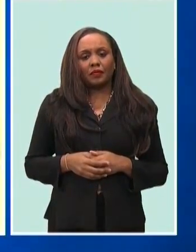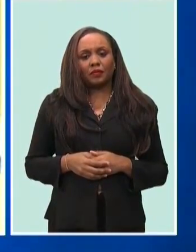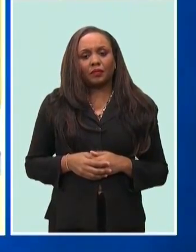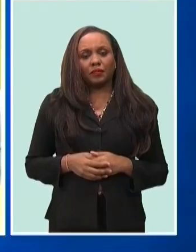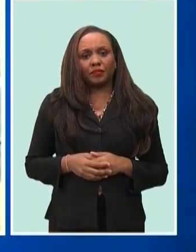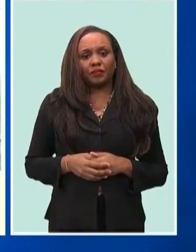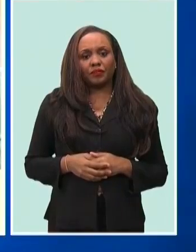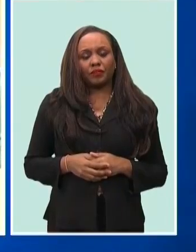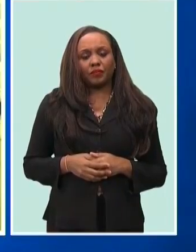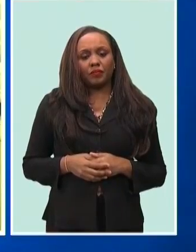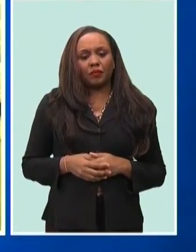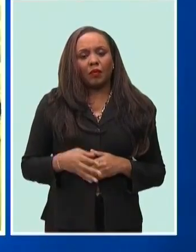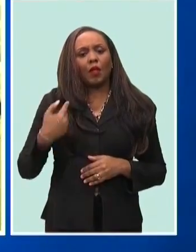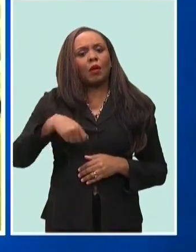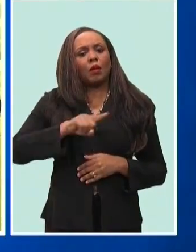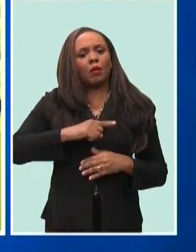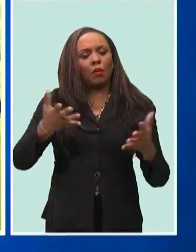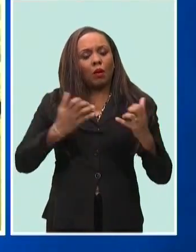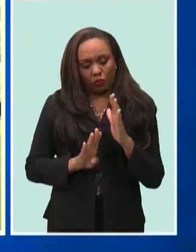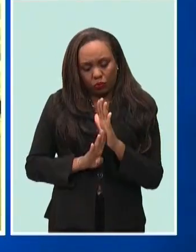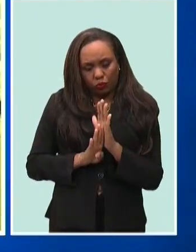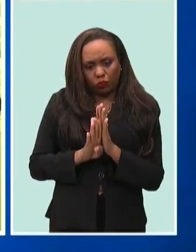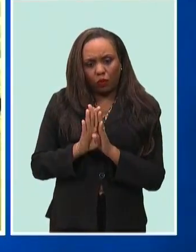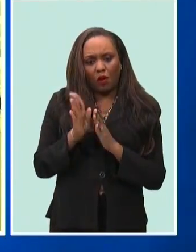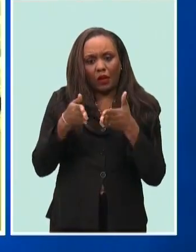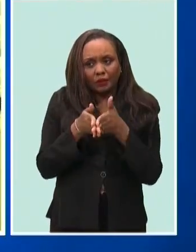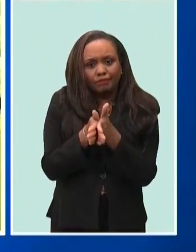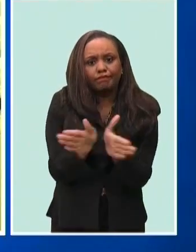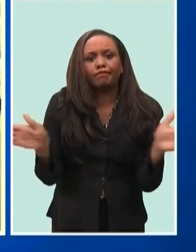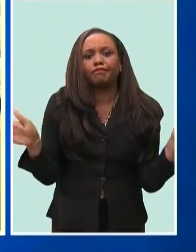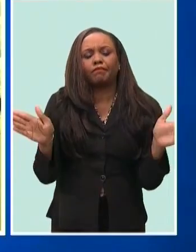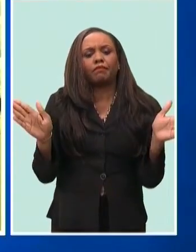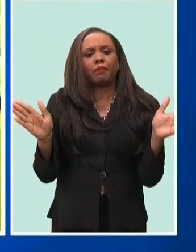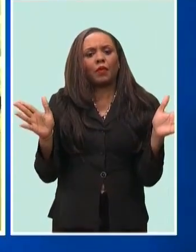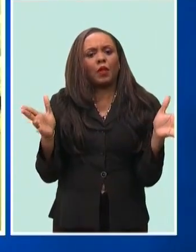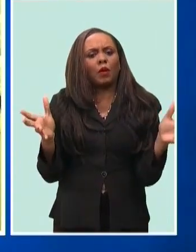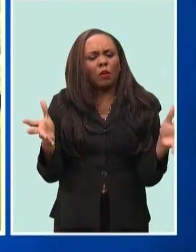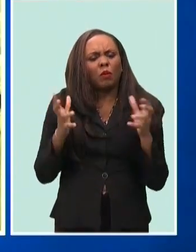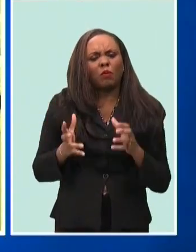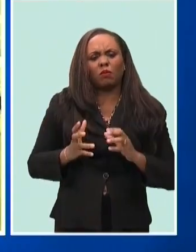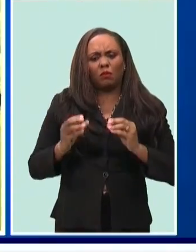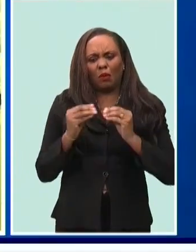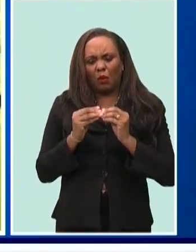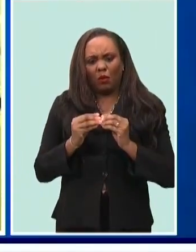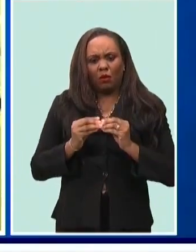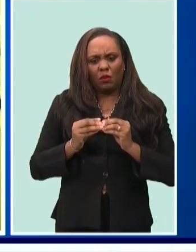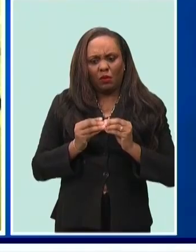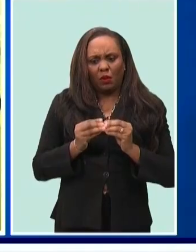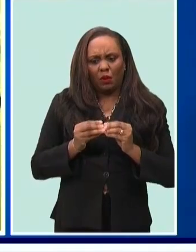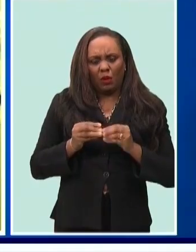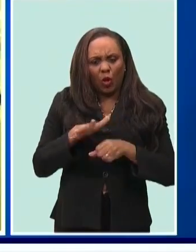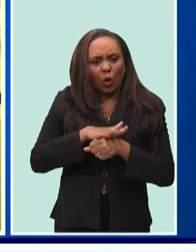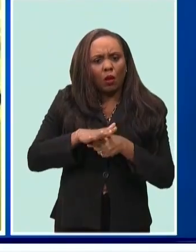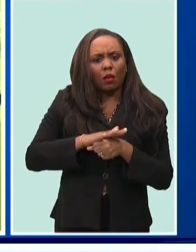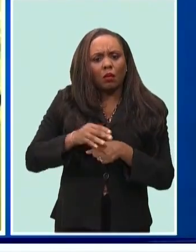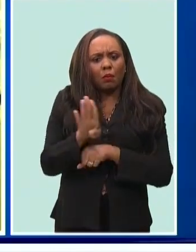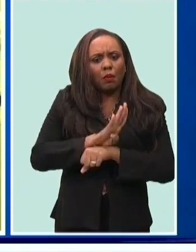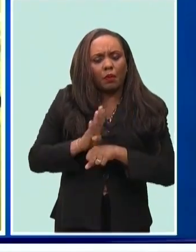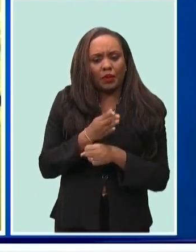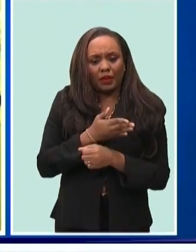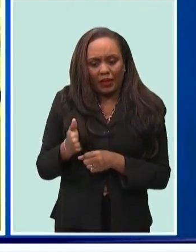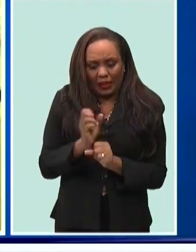We want to grow and we want to expand. We're going to be definitely having a stronger push marketing wise, and we will try our best to respond to